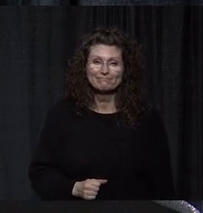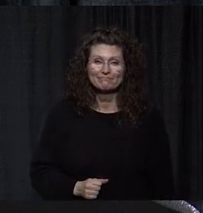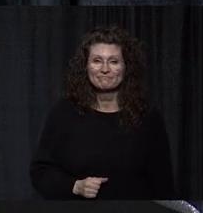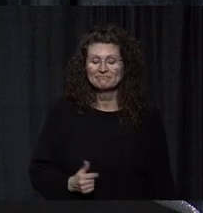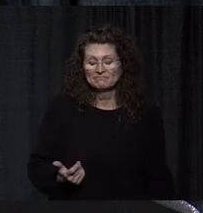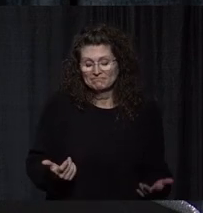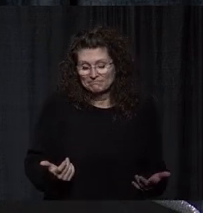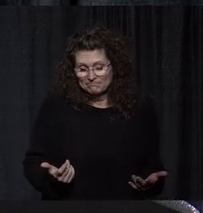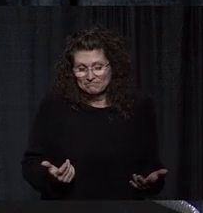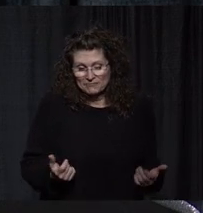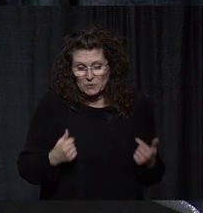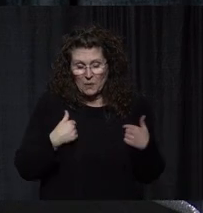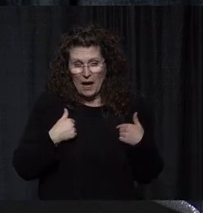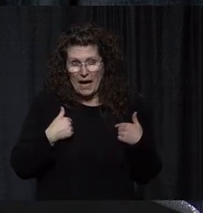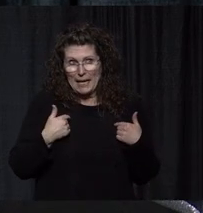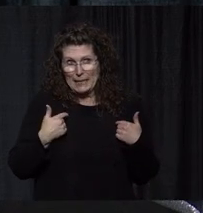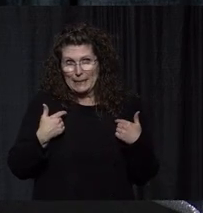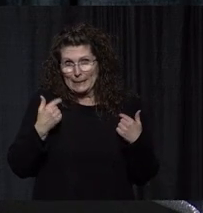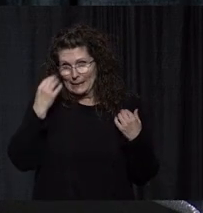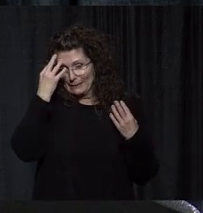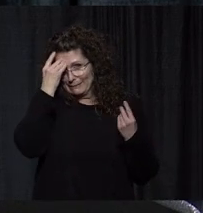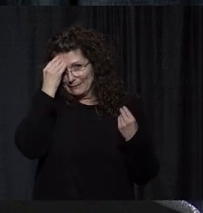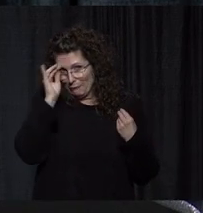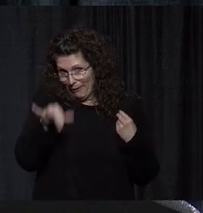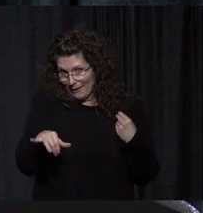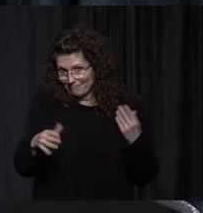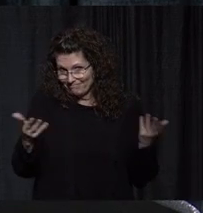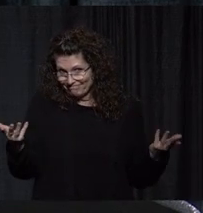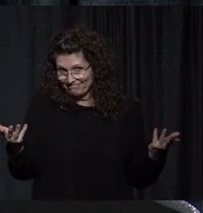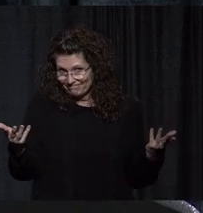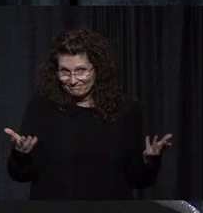that. Literally, I weigh it.